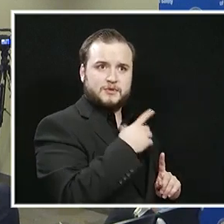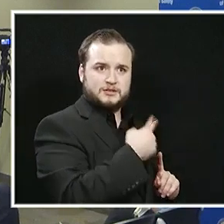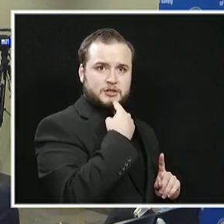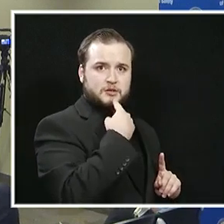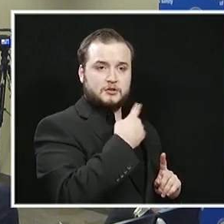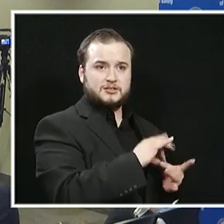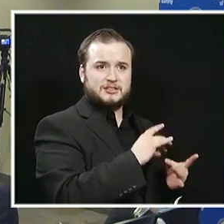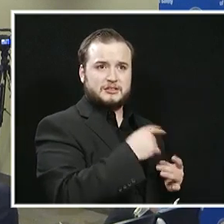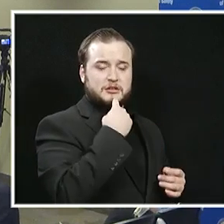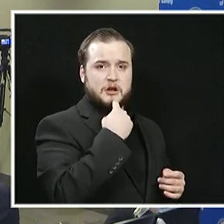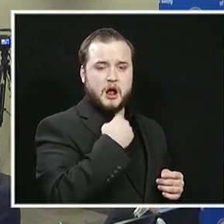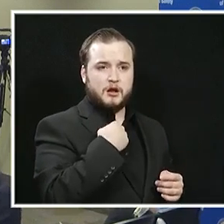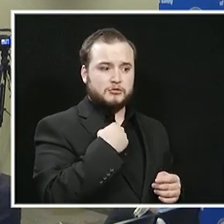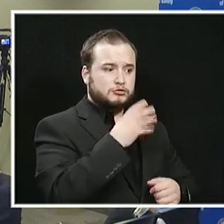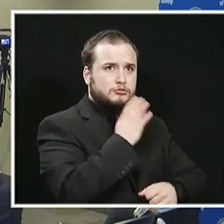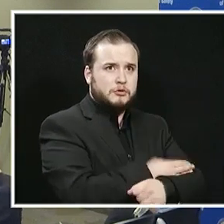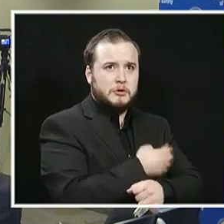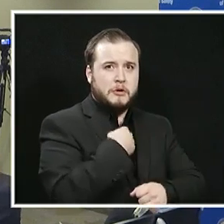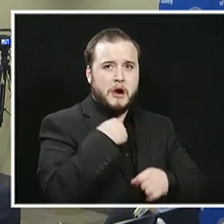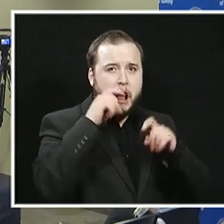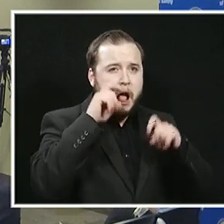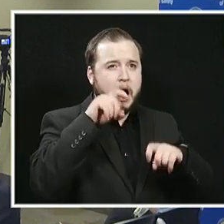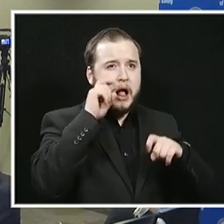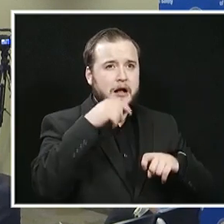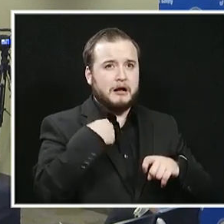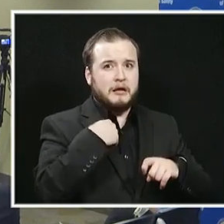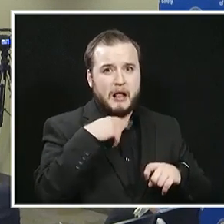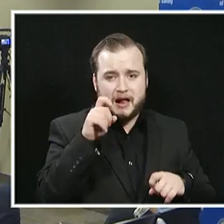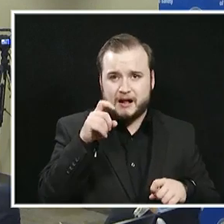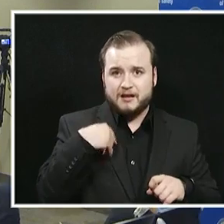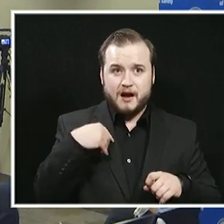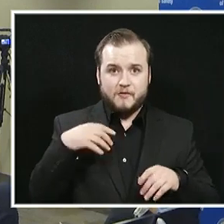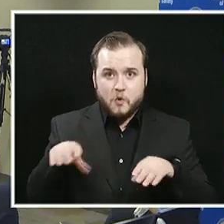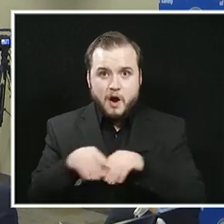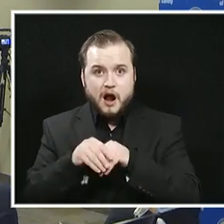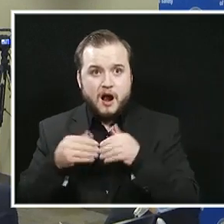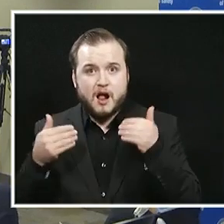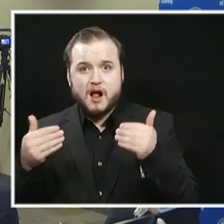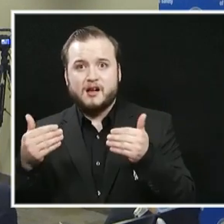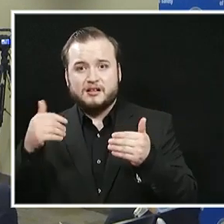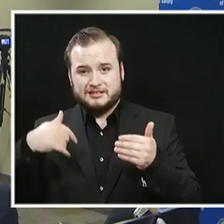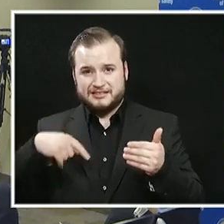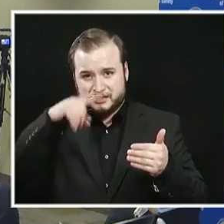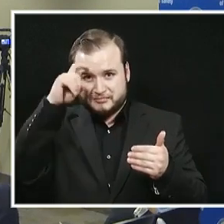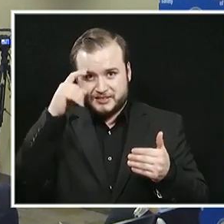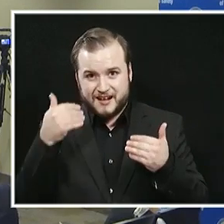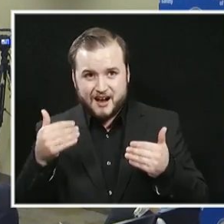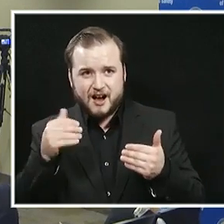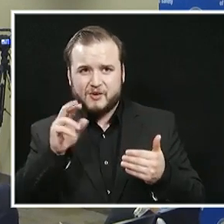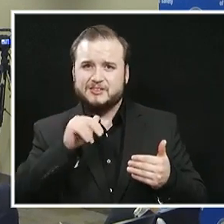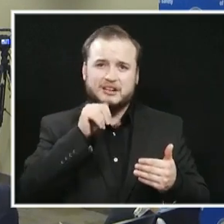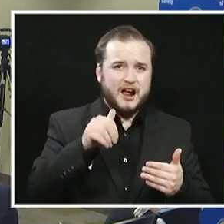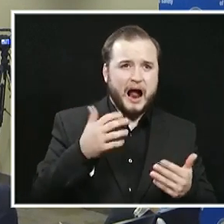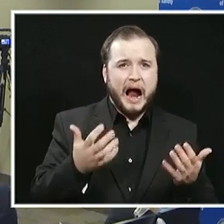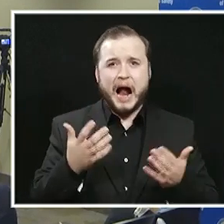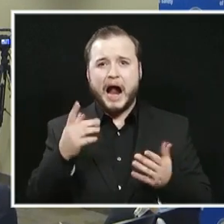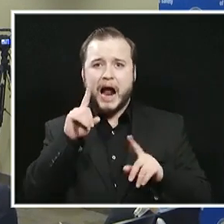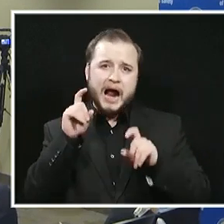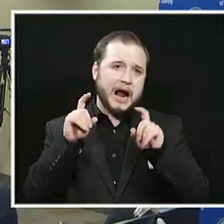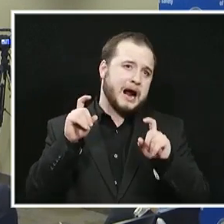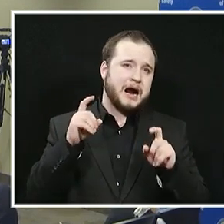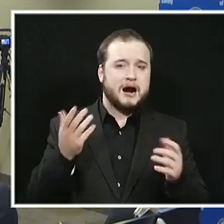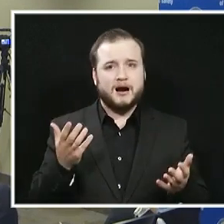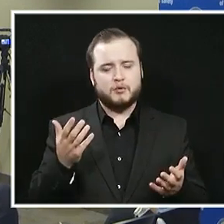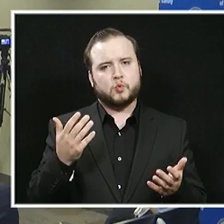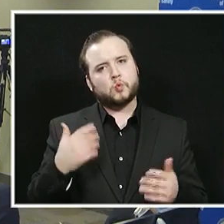today, trying to determine whether or not they can have a wedding this summer. That is a huge issue for a lot of people. And then